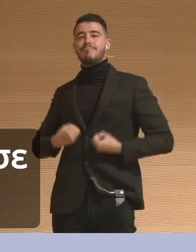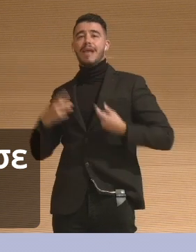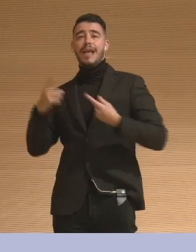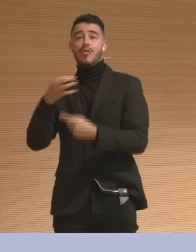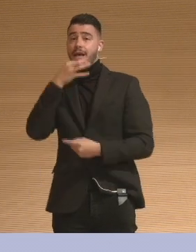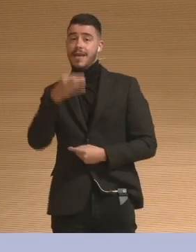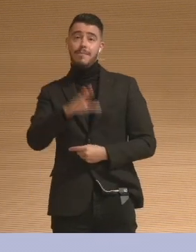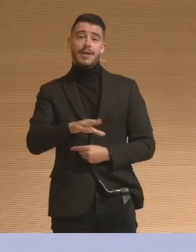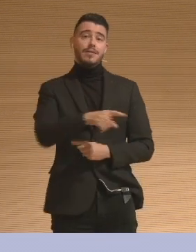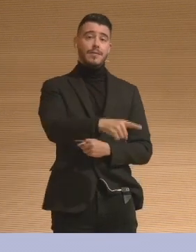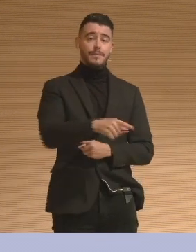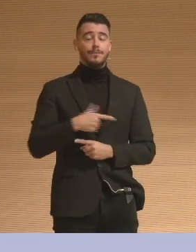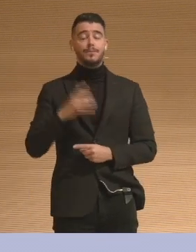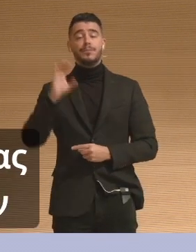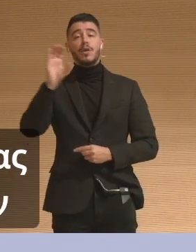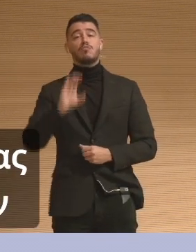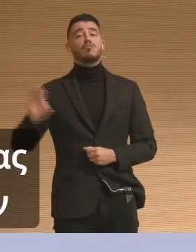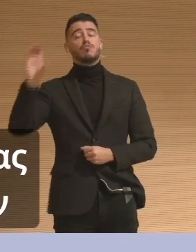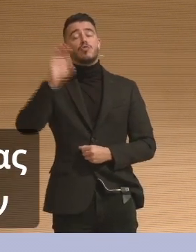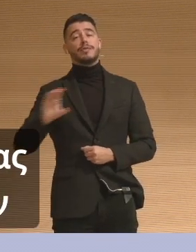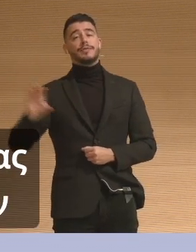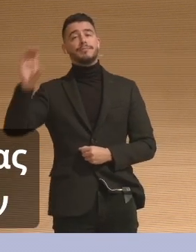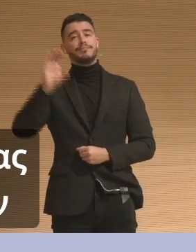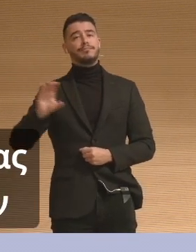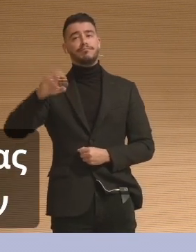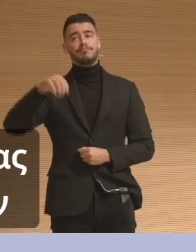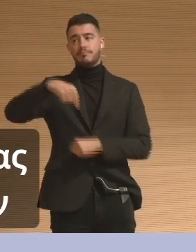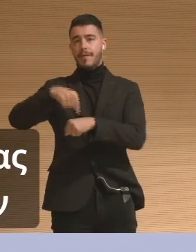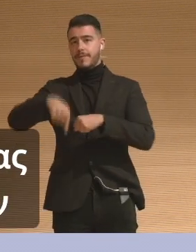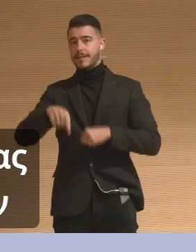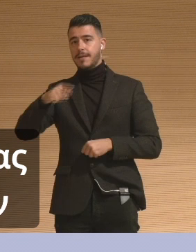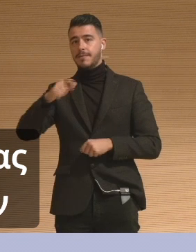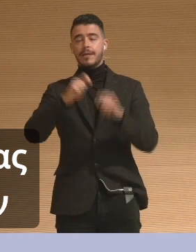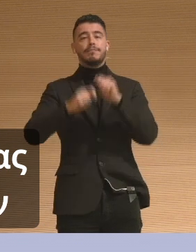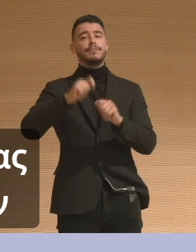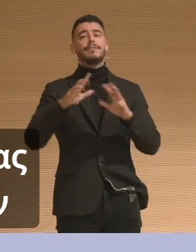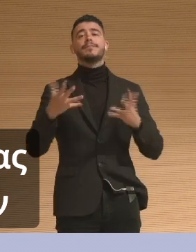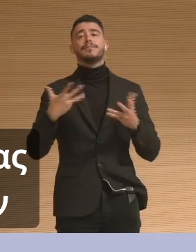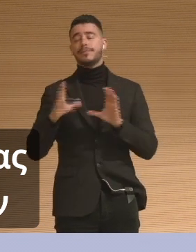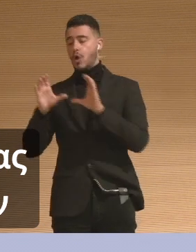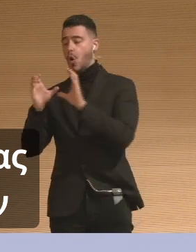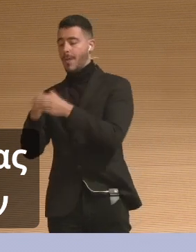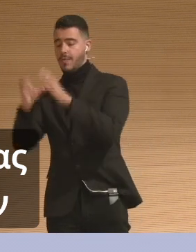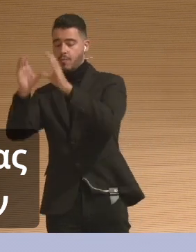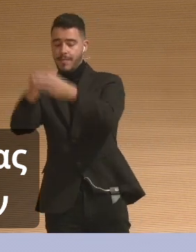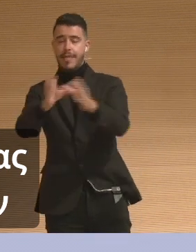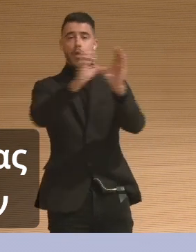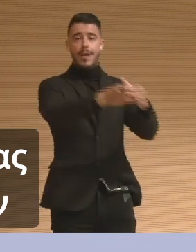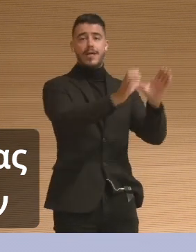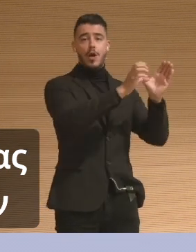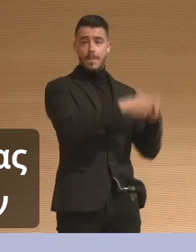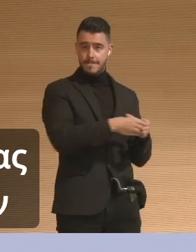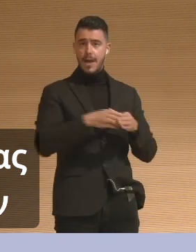children's homes, hostels, and in foster care, allowing the communication to continue and providing a